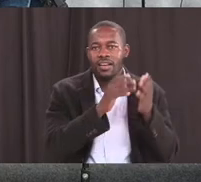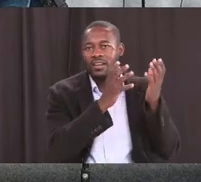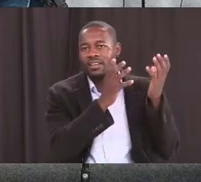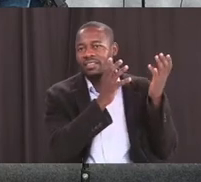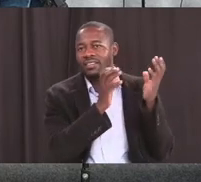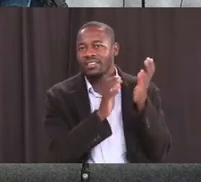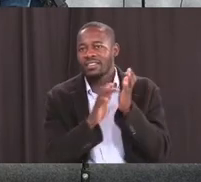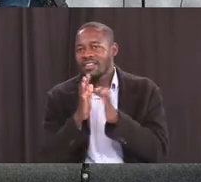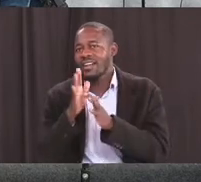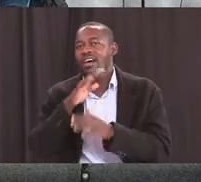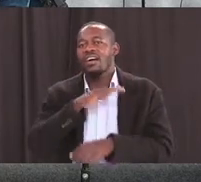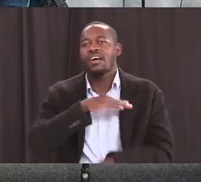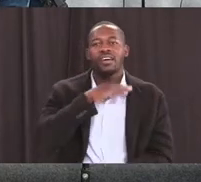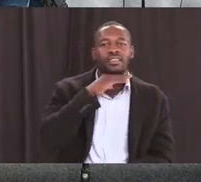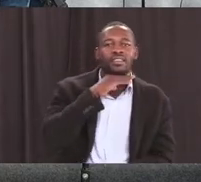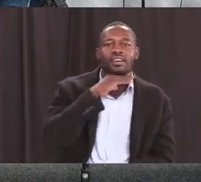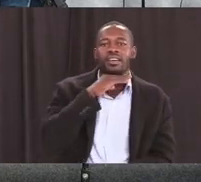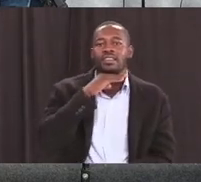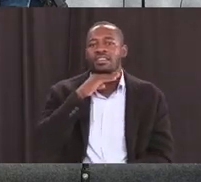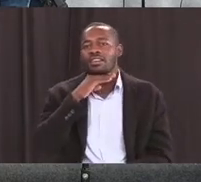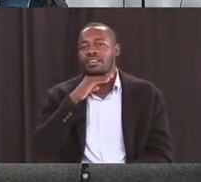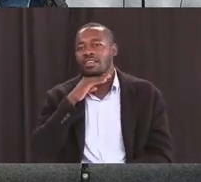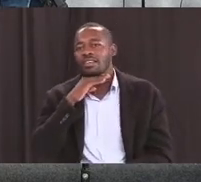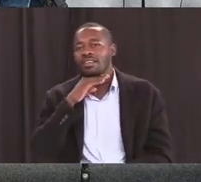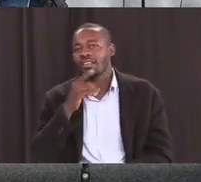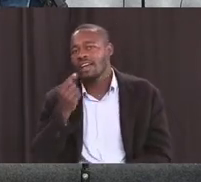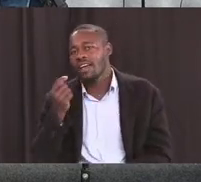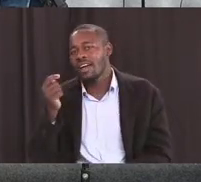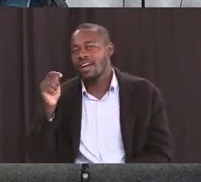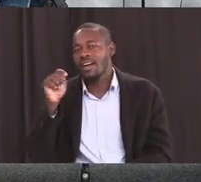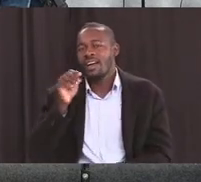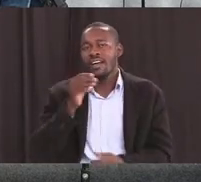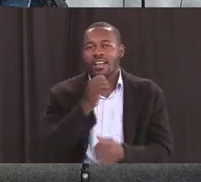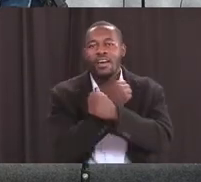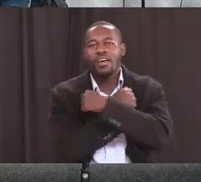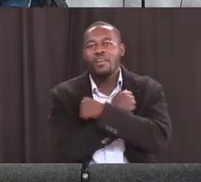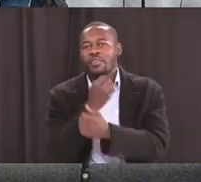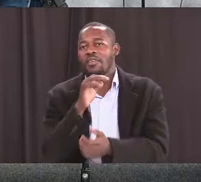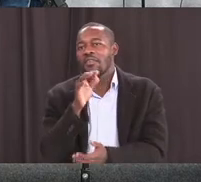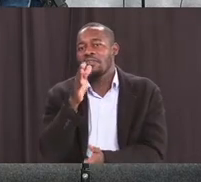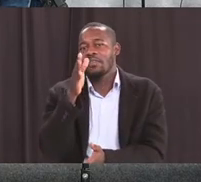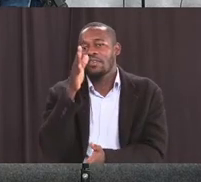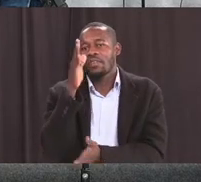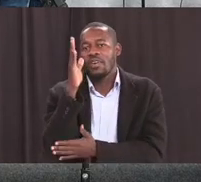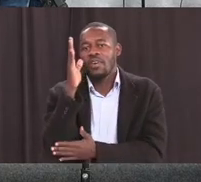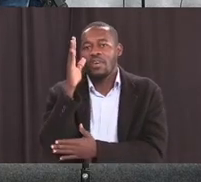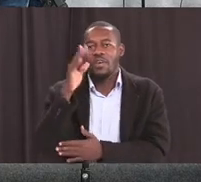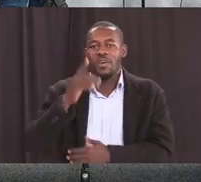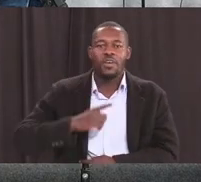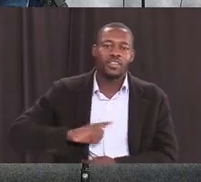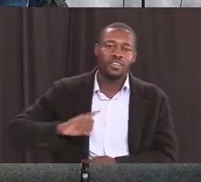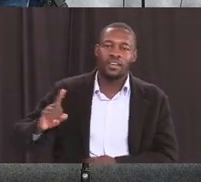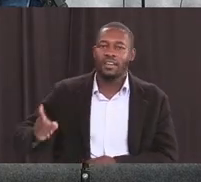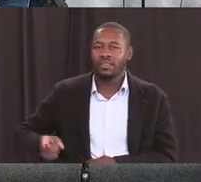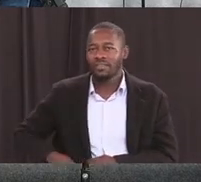as Jesus died, the wrath of God was satisfied.